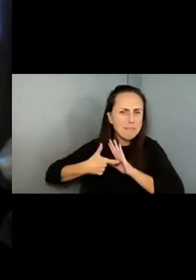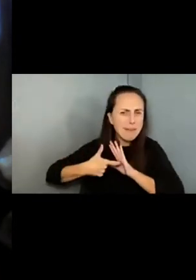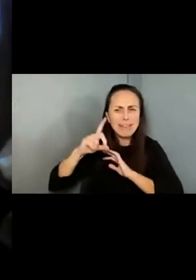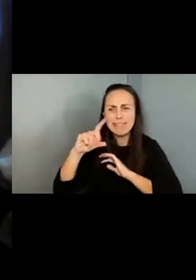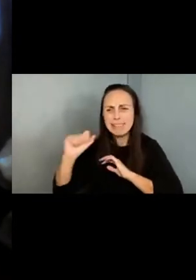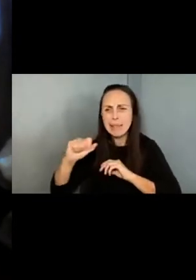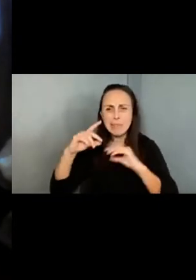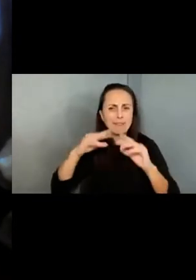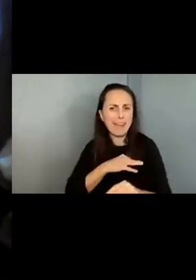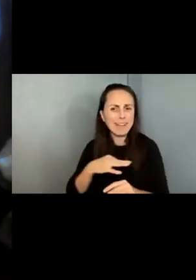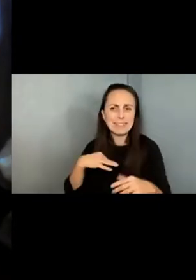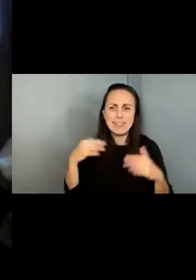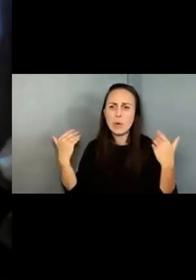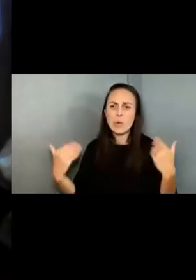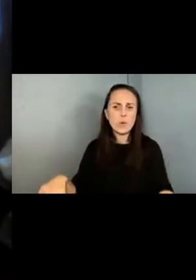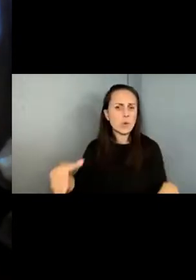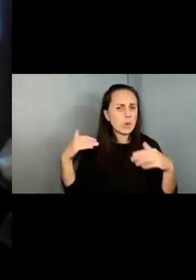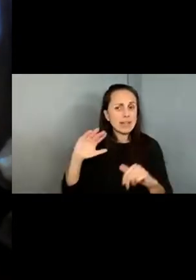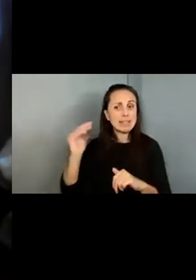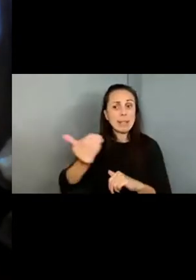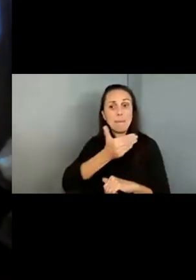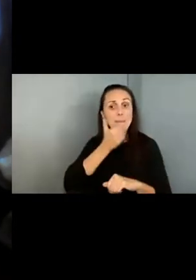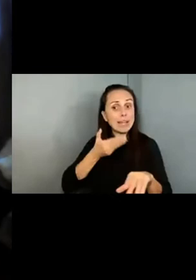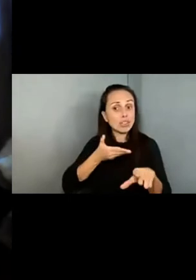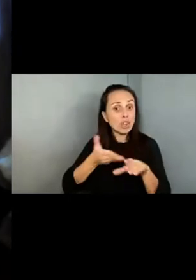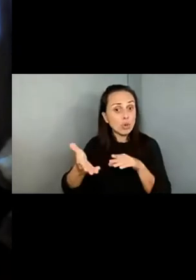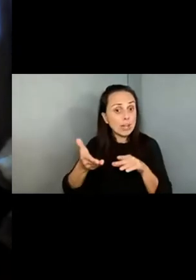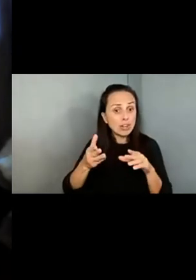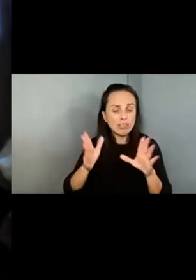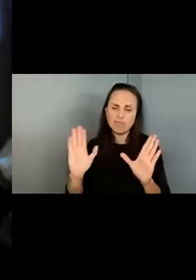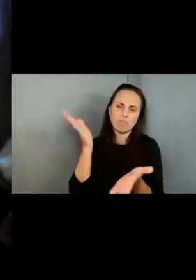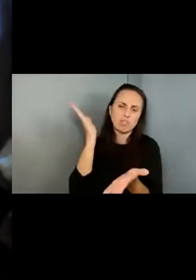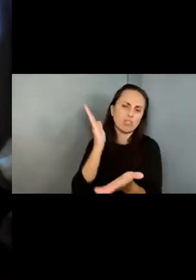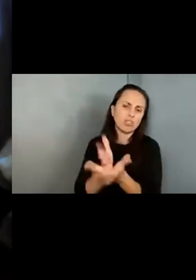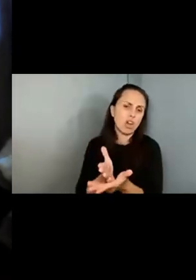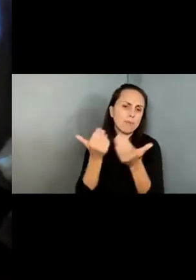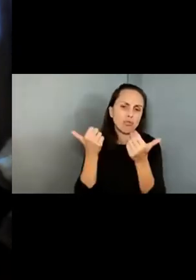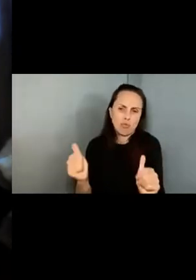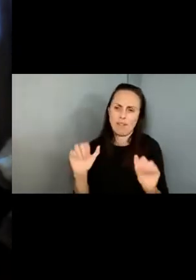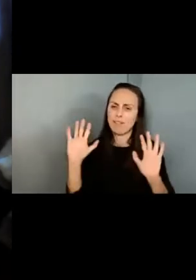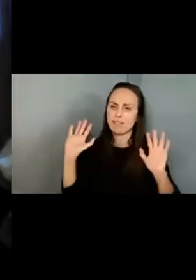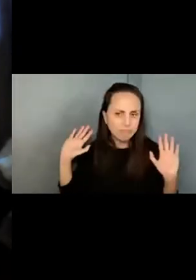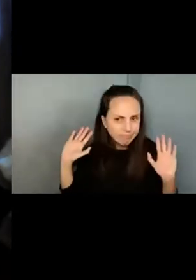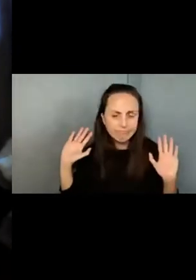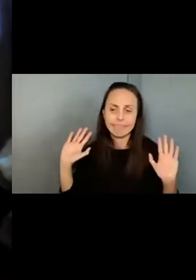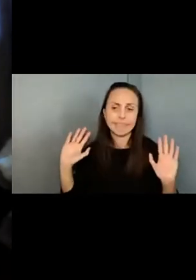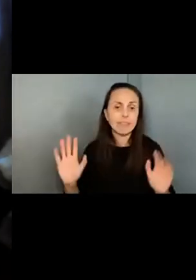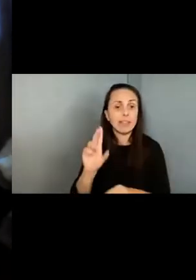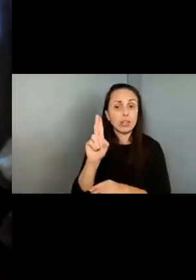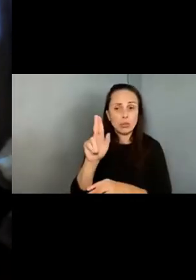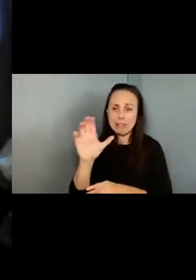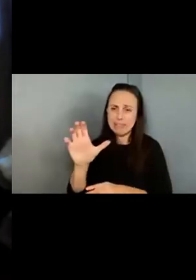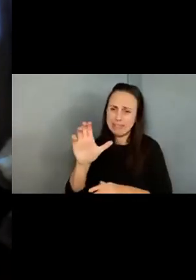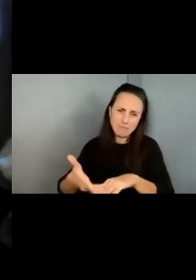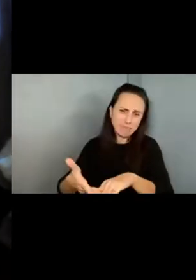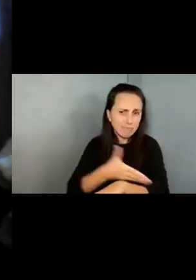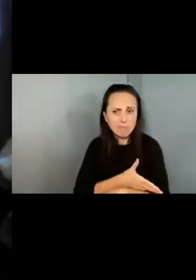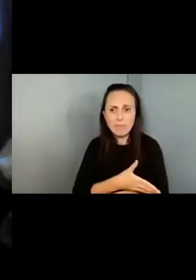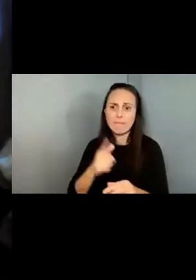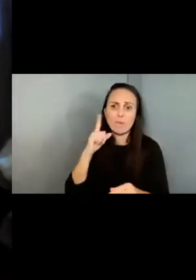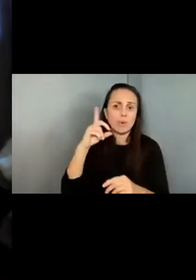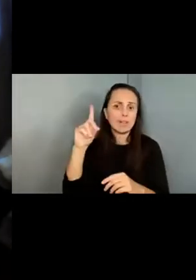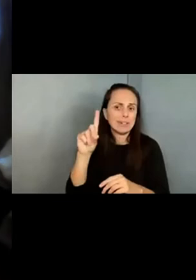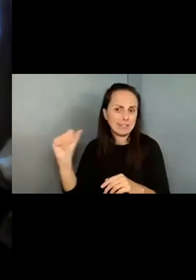face, it honestly seems like the best career advice is to stop trying to have one. So UBC needs to do better by disabled